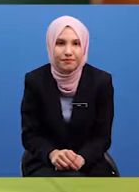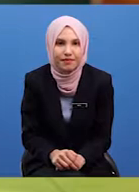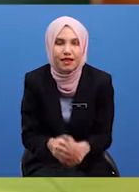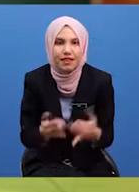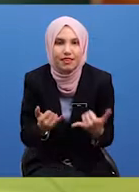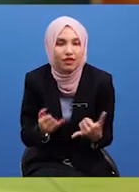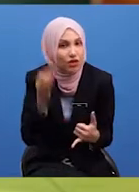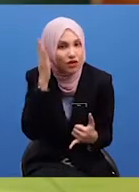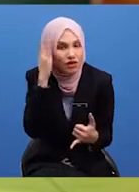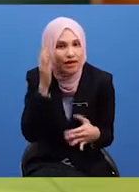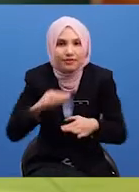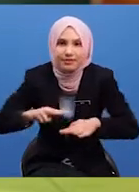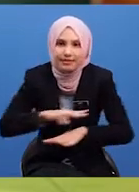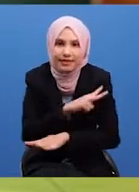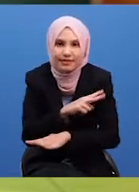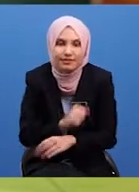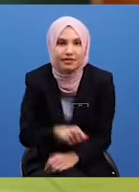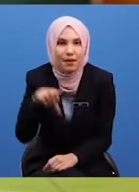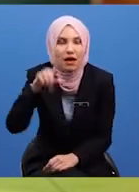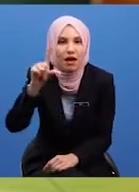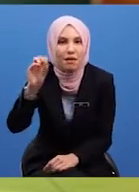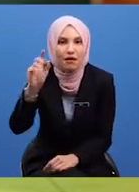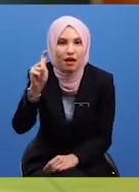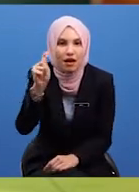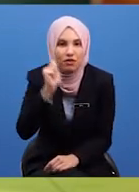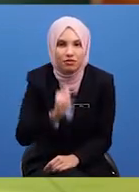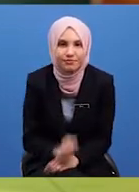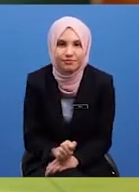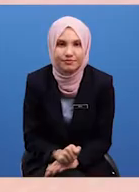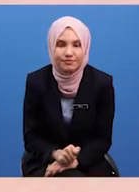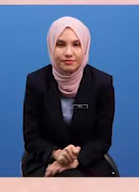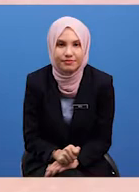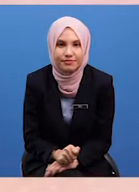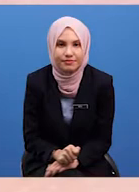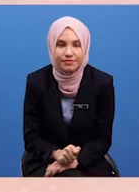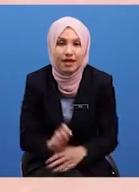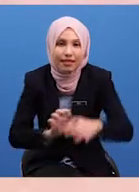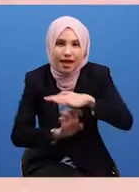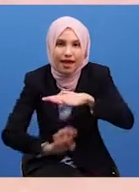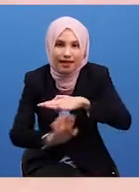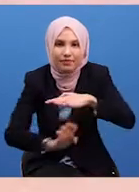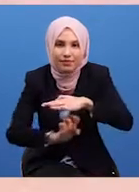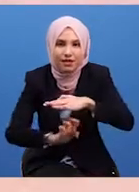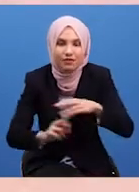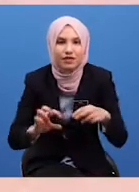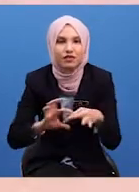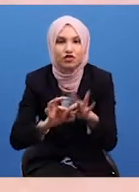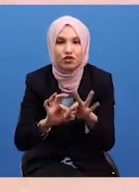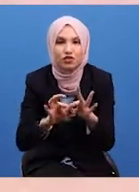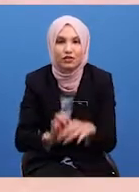Now that you know the stages in the plot of the story, let's learn about the elements of our short story